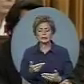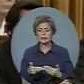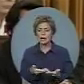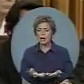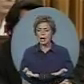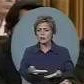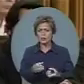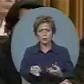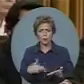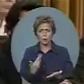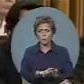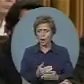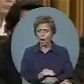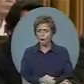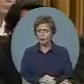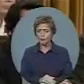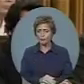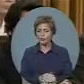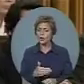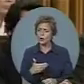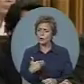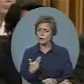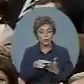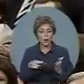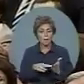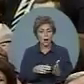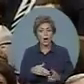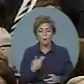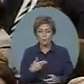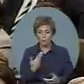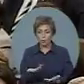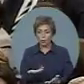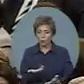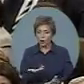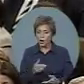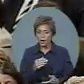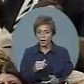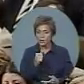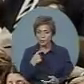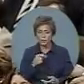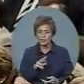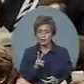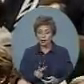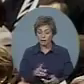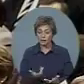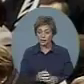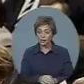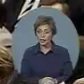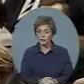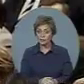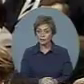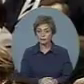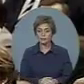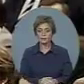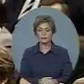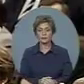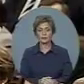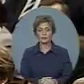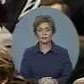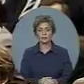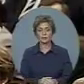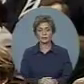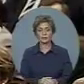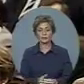fact that he had received this damning report? The Leader of the Opposition should know that annual reports on governance,